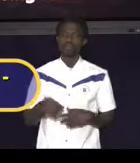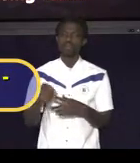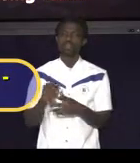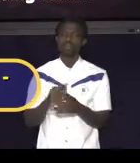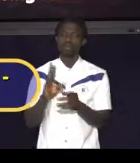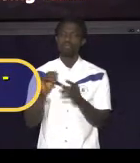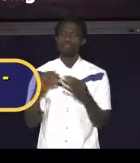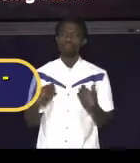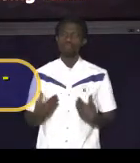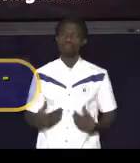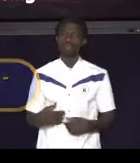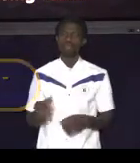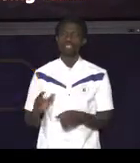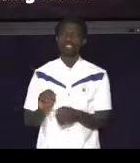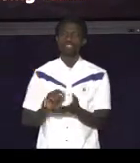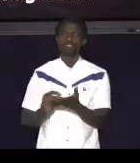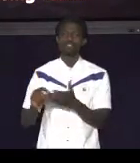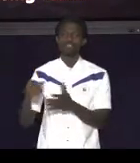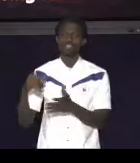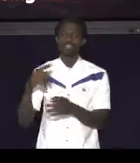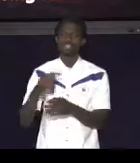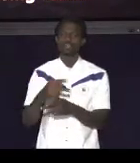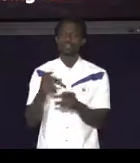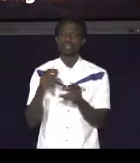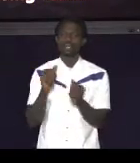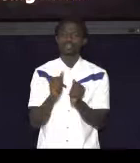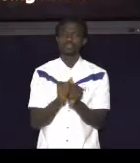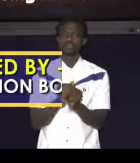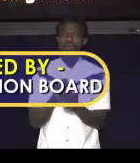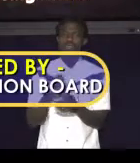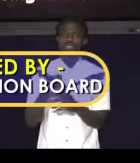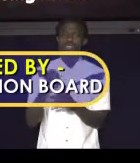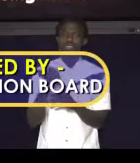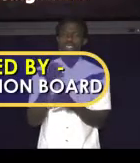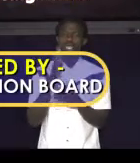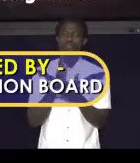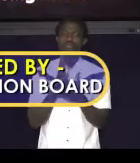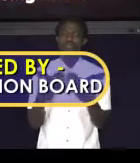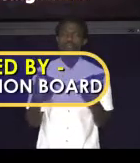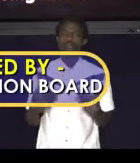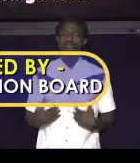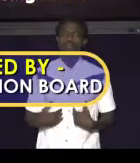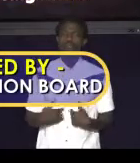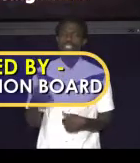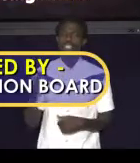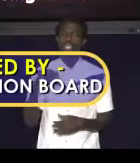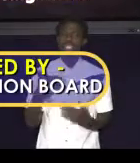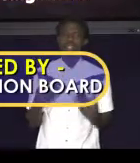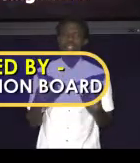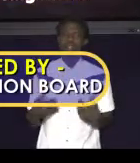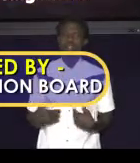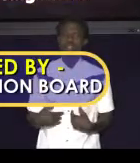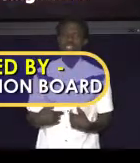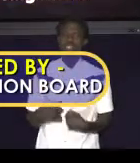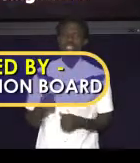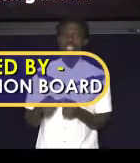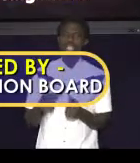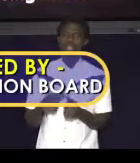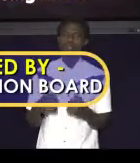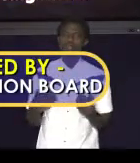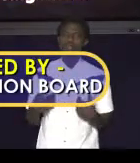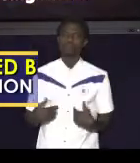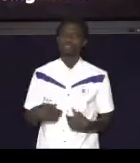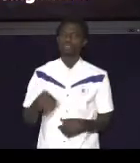nobody. Fill in the spaces with either somebody, anybody,